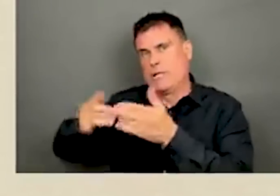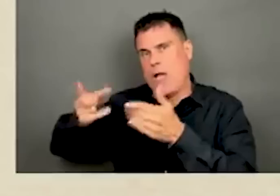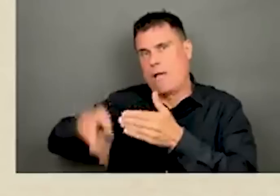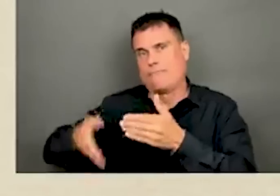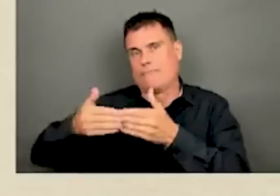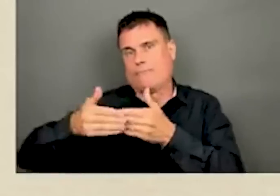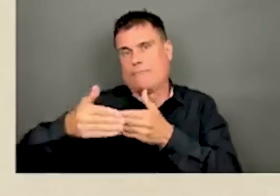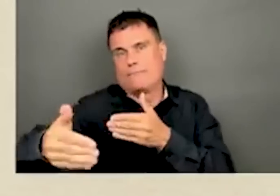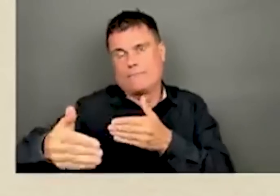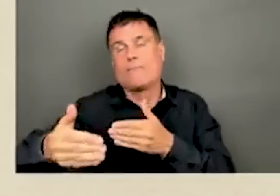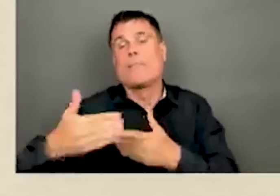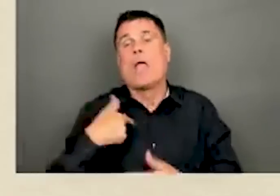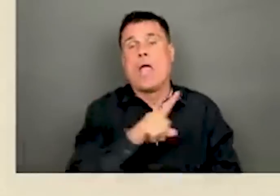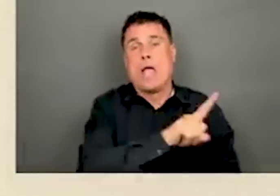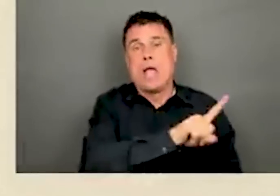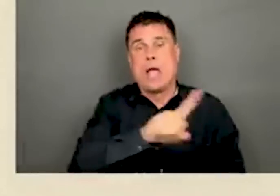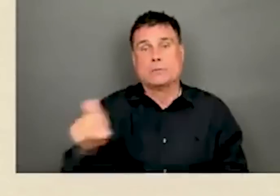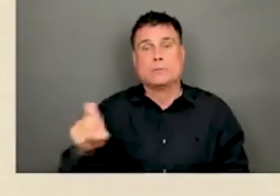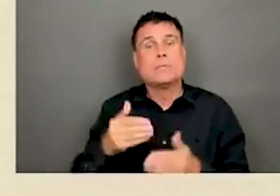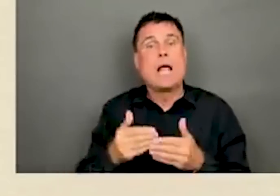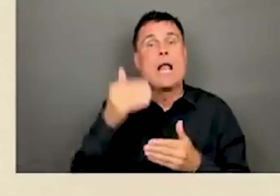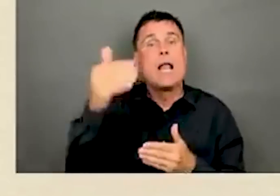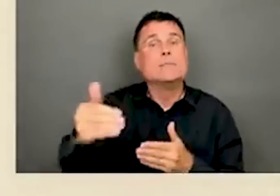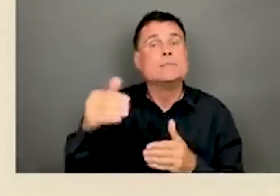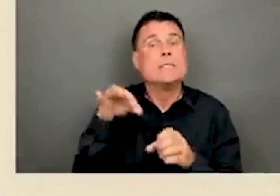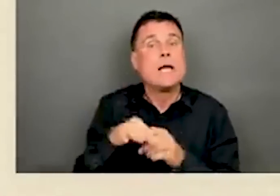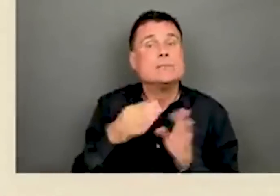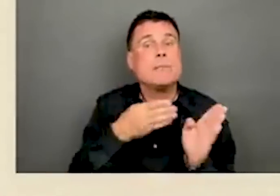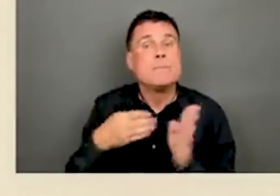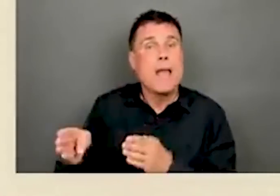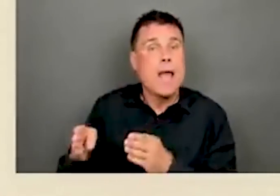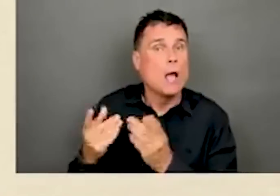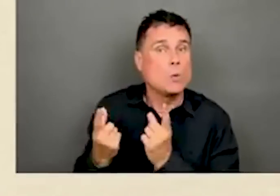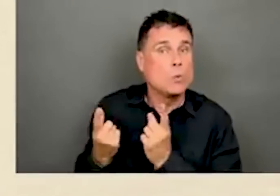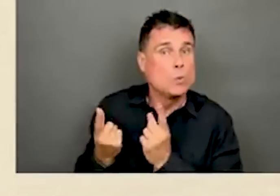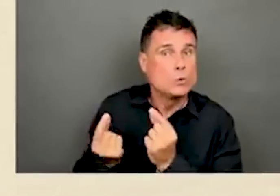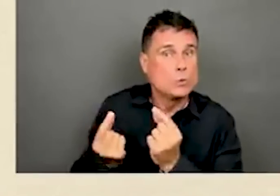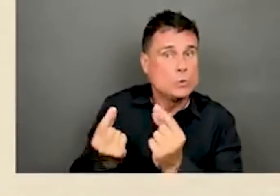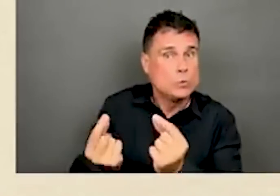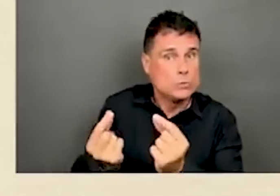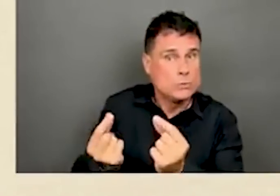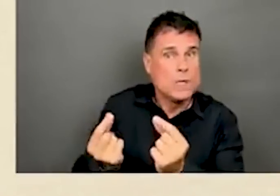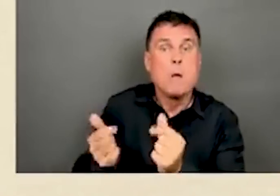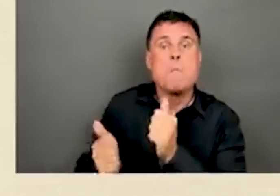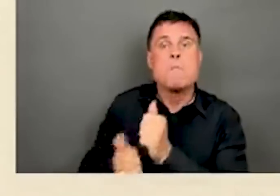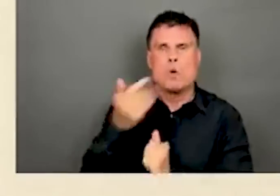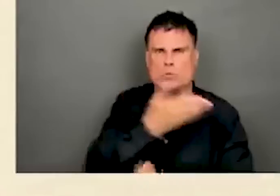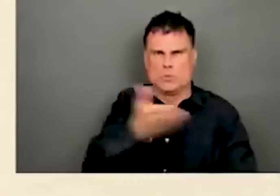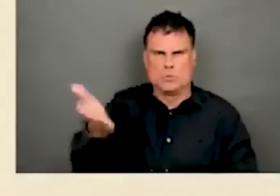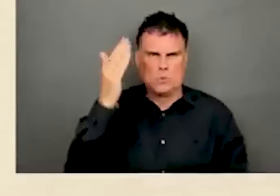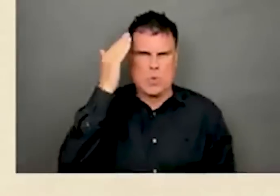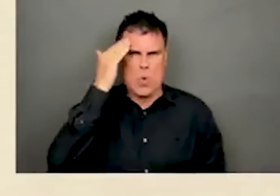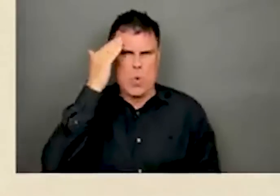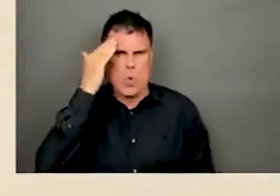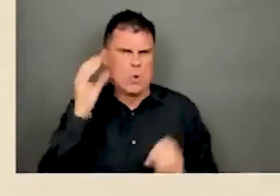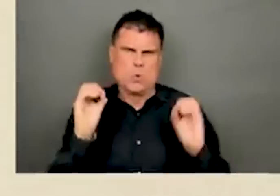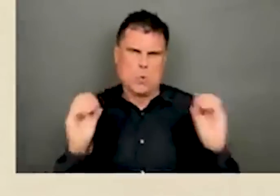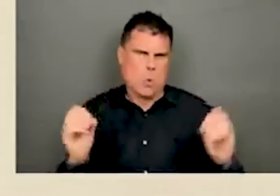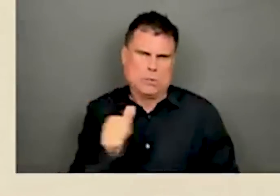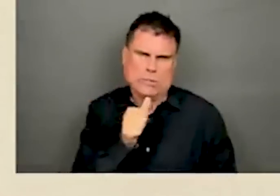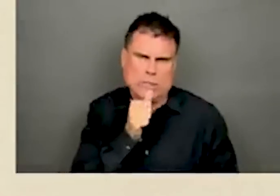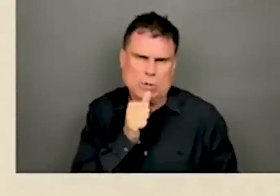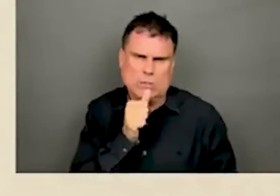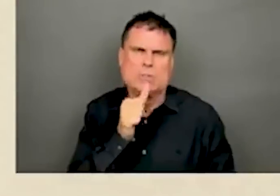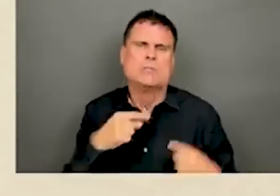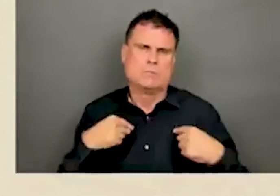election? Many of you will know, in fact, I'm pretty sure it's not a secret, that I have gone through my second bout